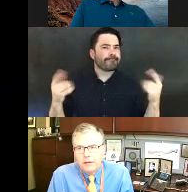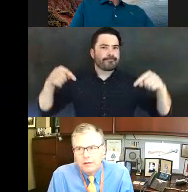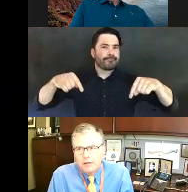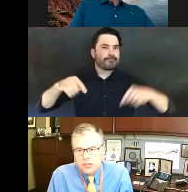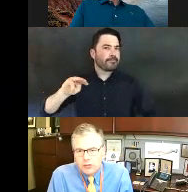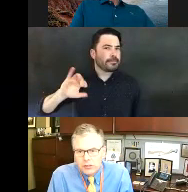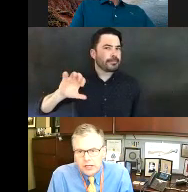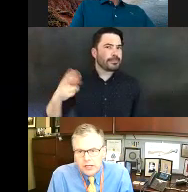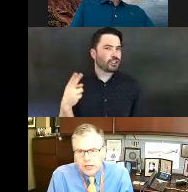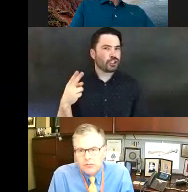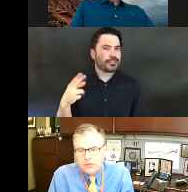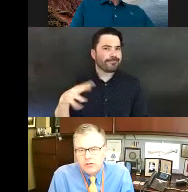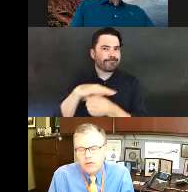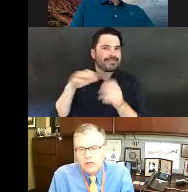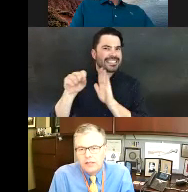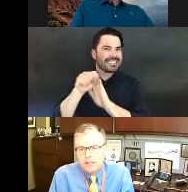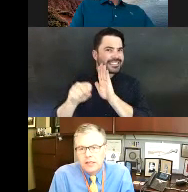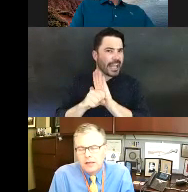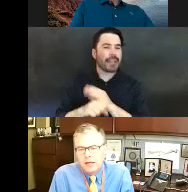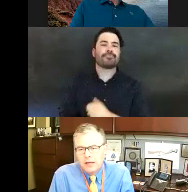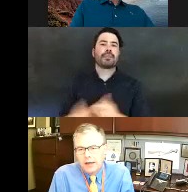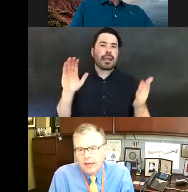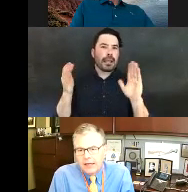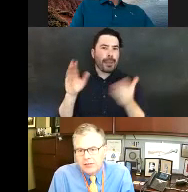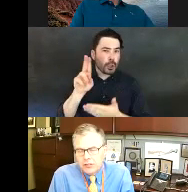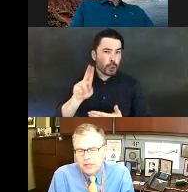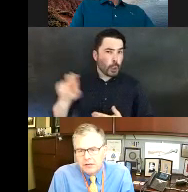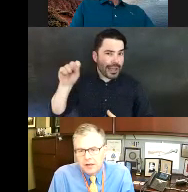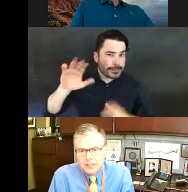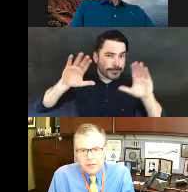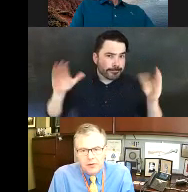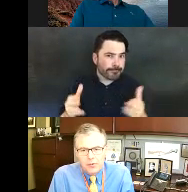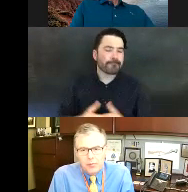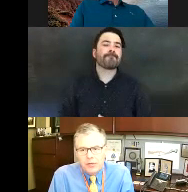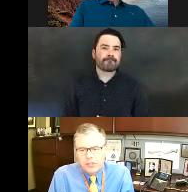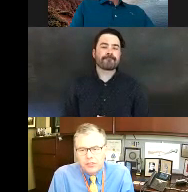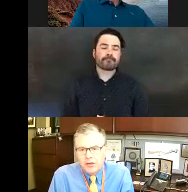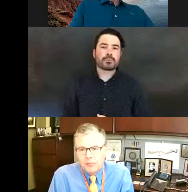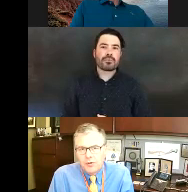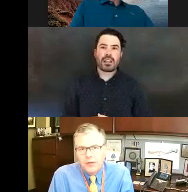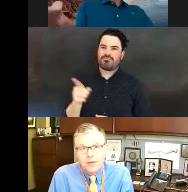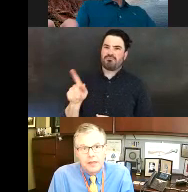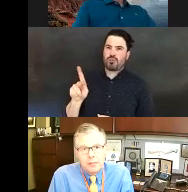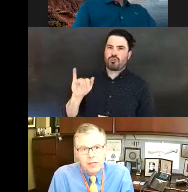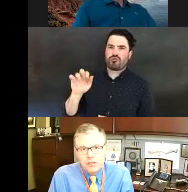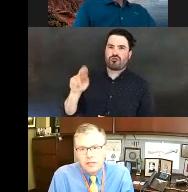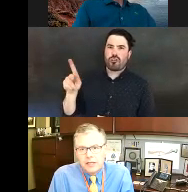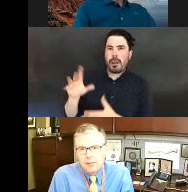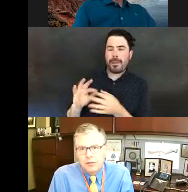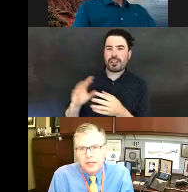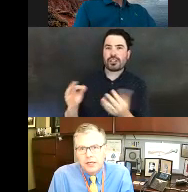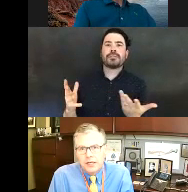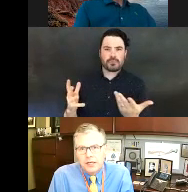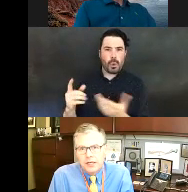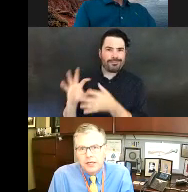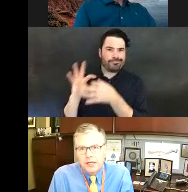the nation looks like in terms of COVID-19. And as Kirk said, some of our preparations here, both on the inpatient and ambulatory